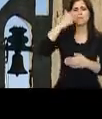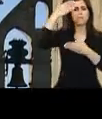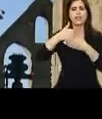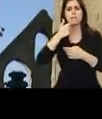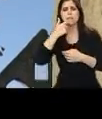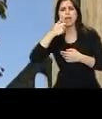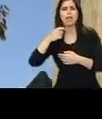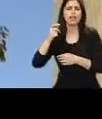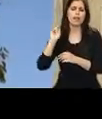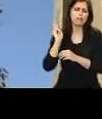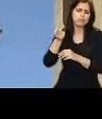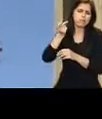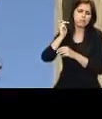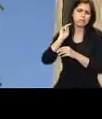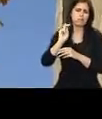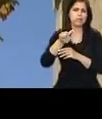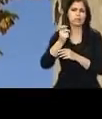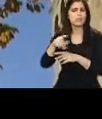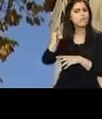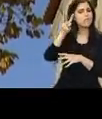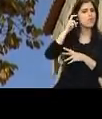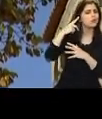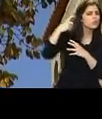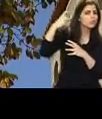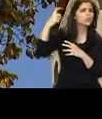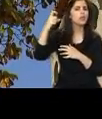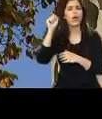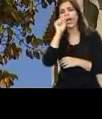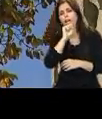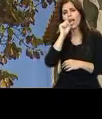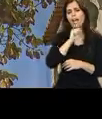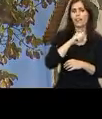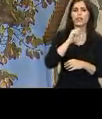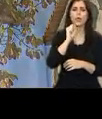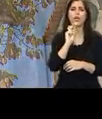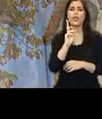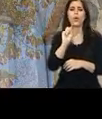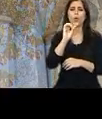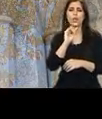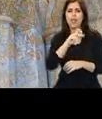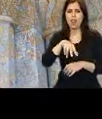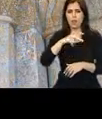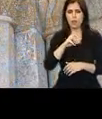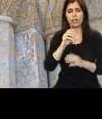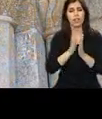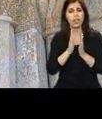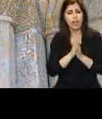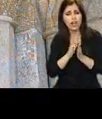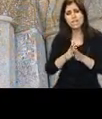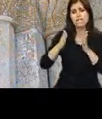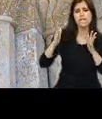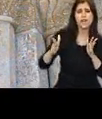From among centuries-old stone walls echo the distant strains of Gregorian chant. Romanesque churches